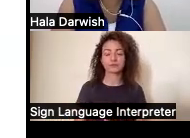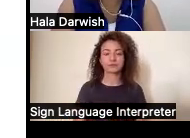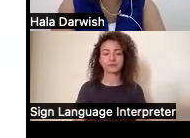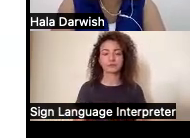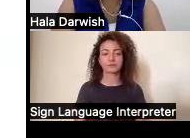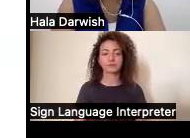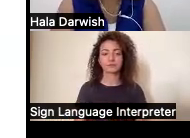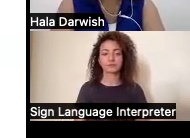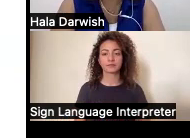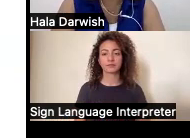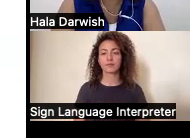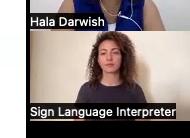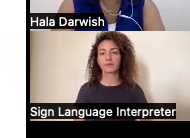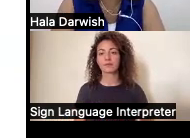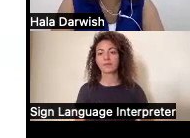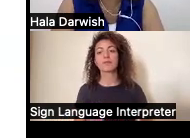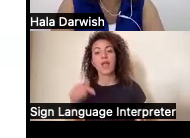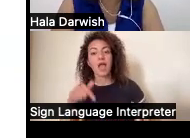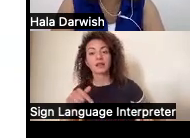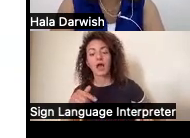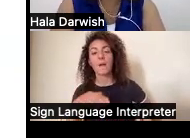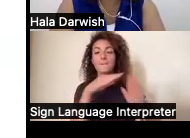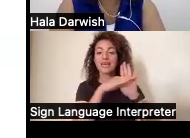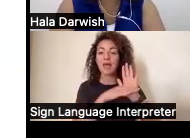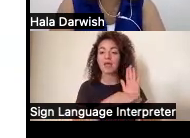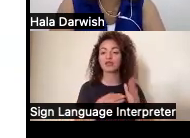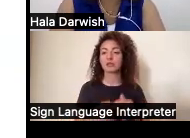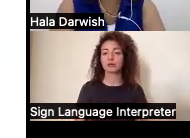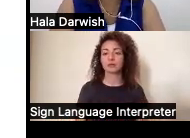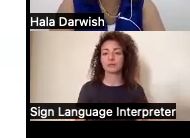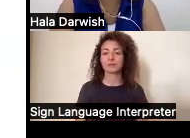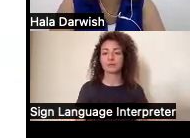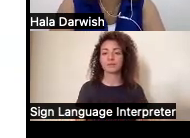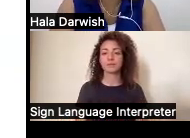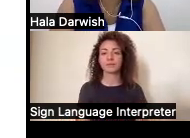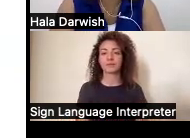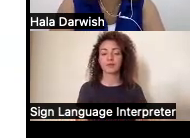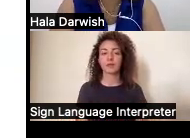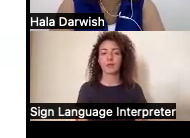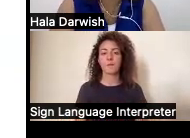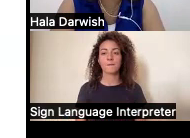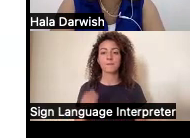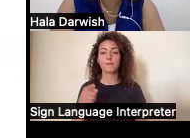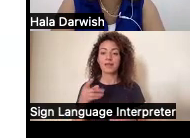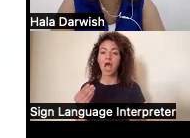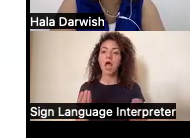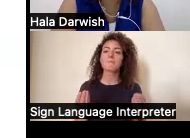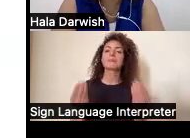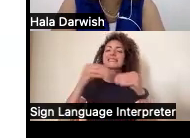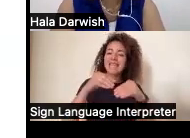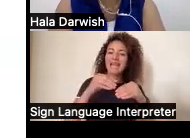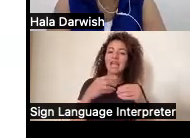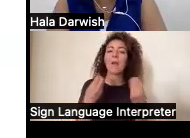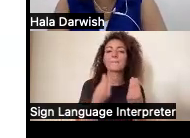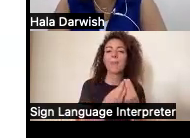built on the already existing social protection program that was designed by the